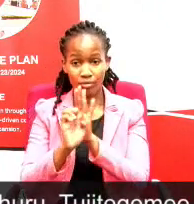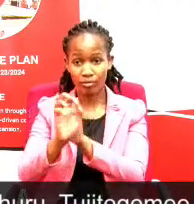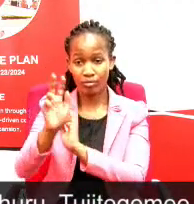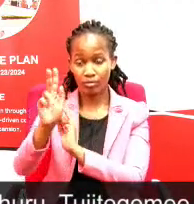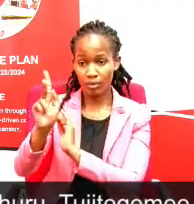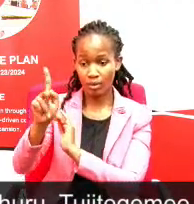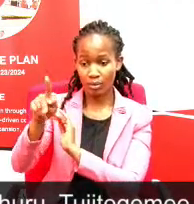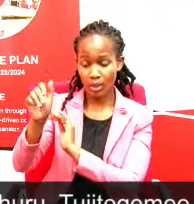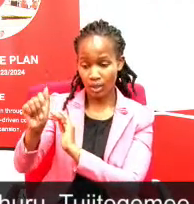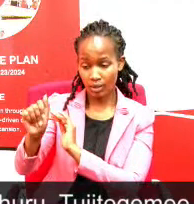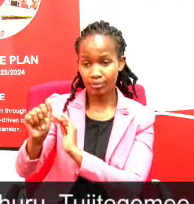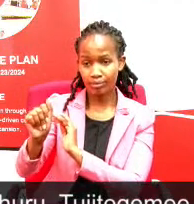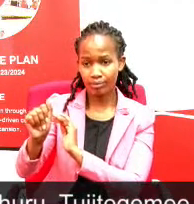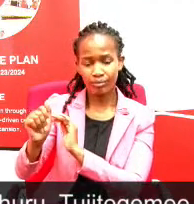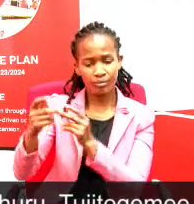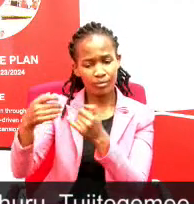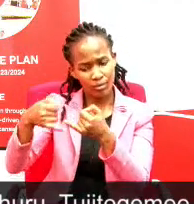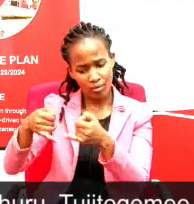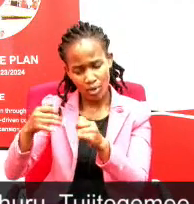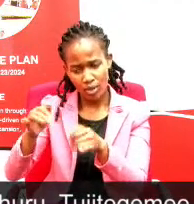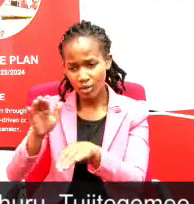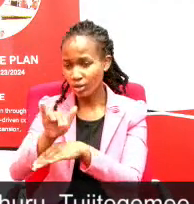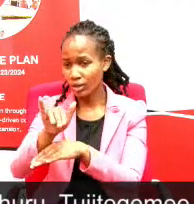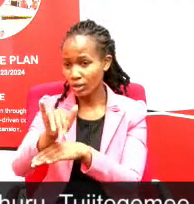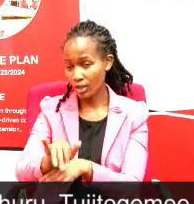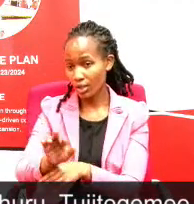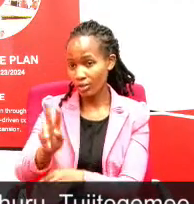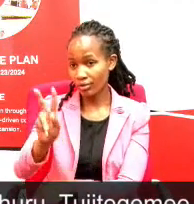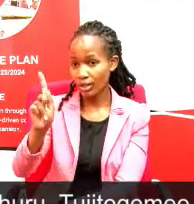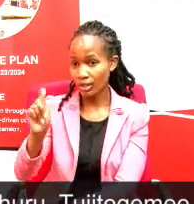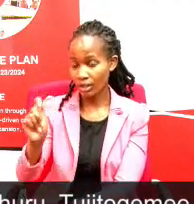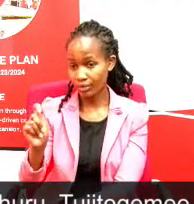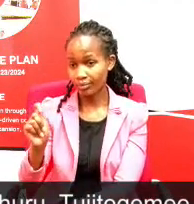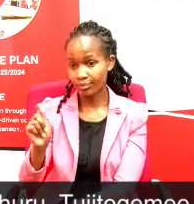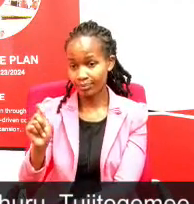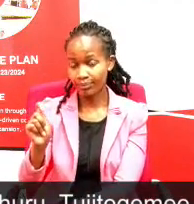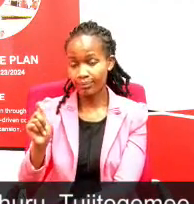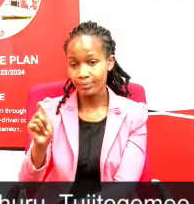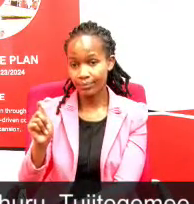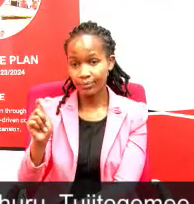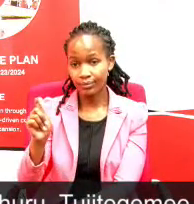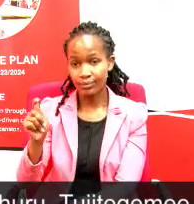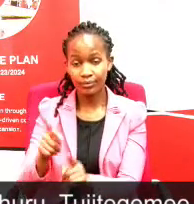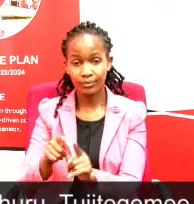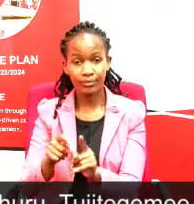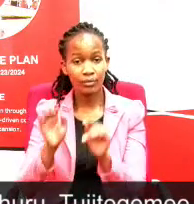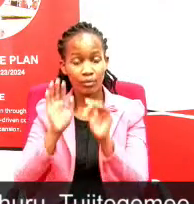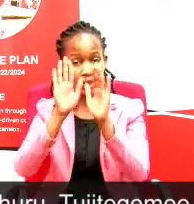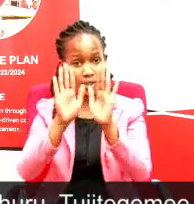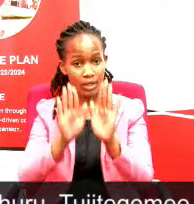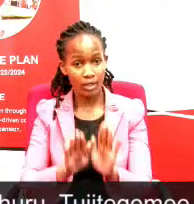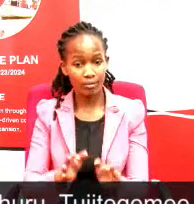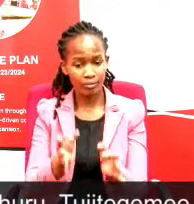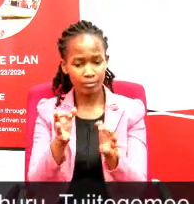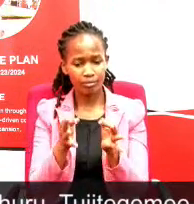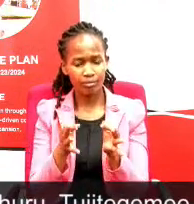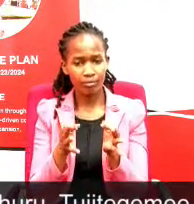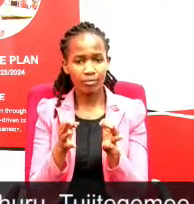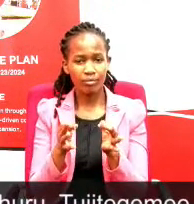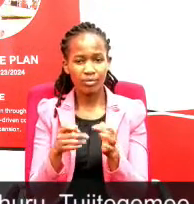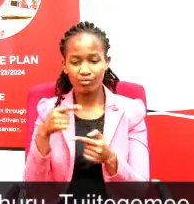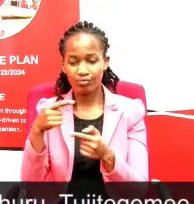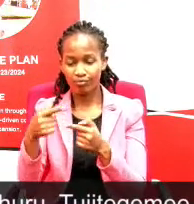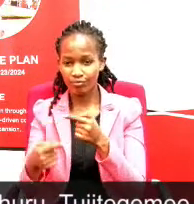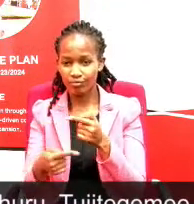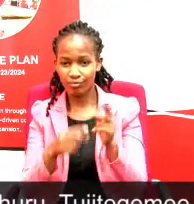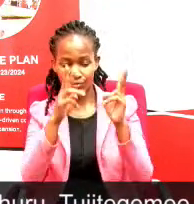charges and so on. Trying to get that VAT to the importer's account is an ongoing issue.